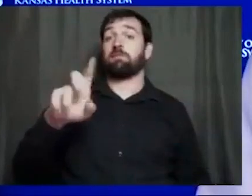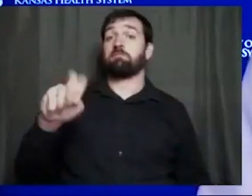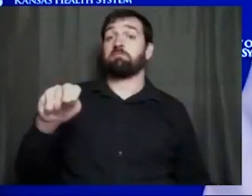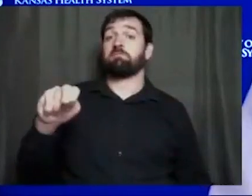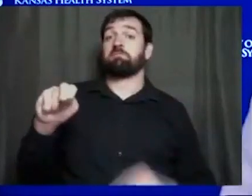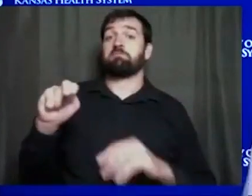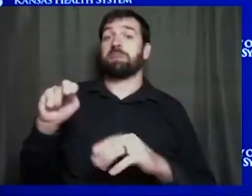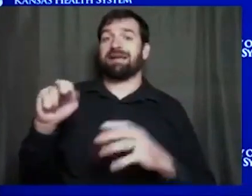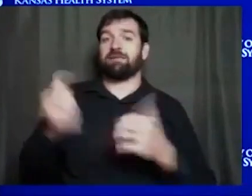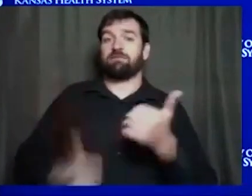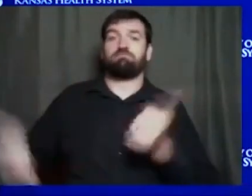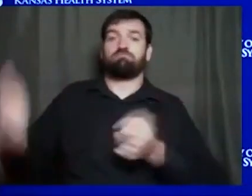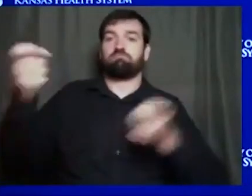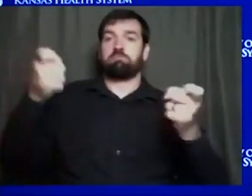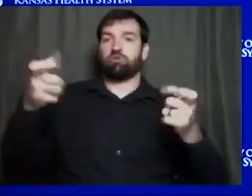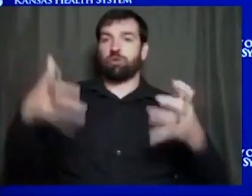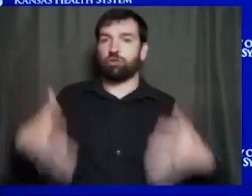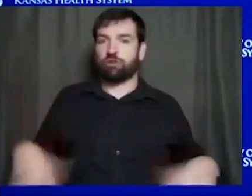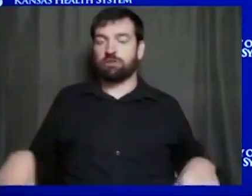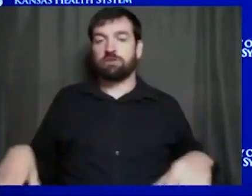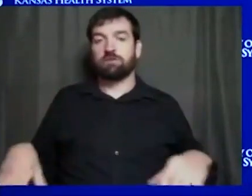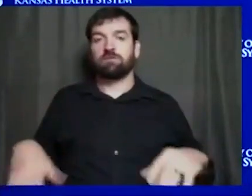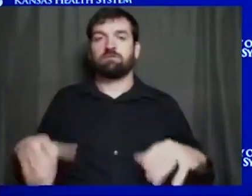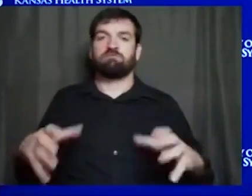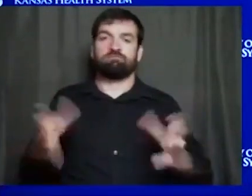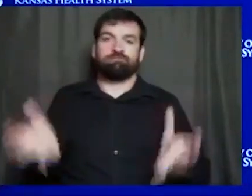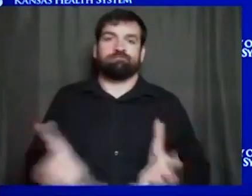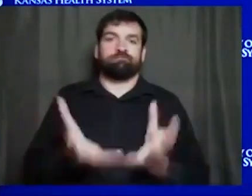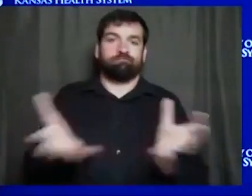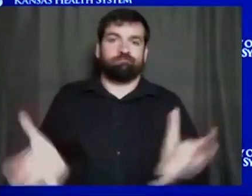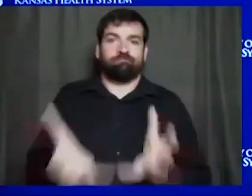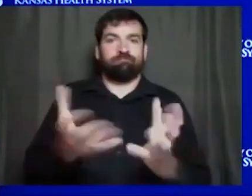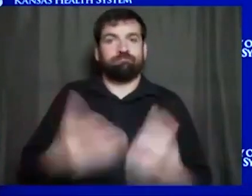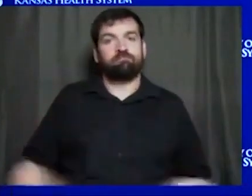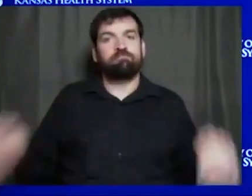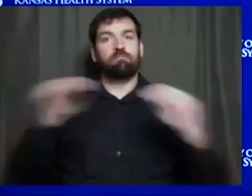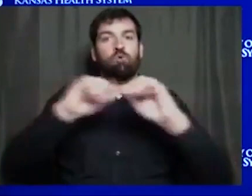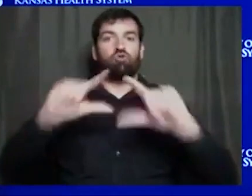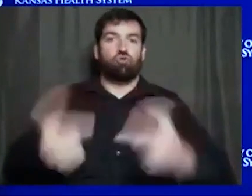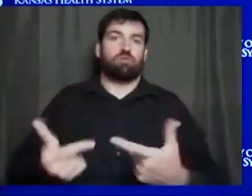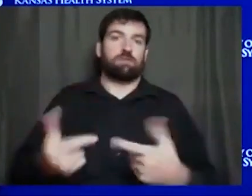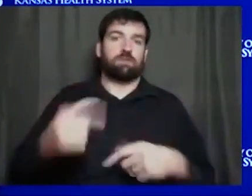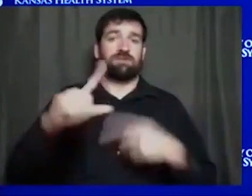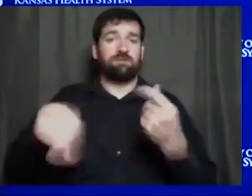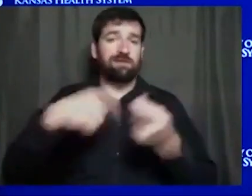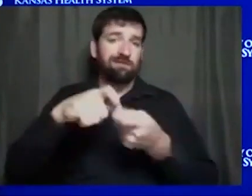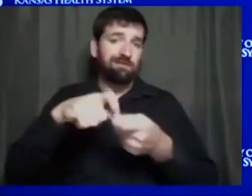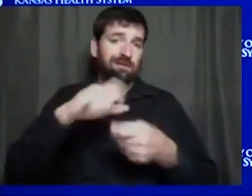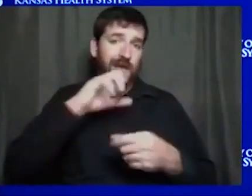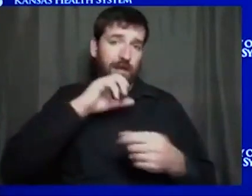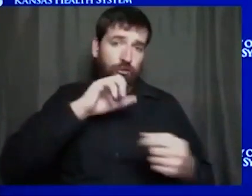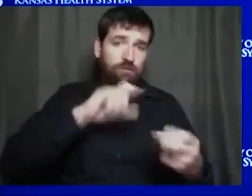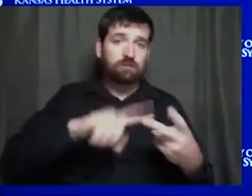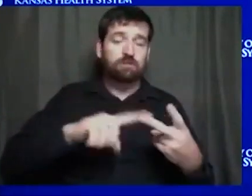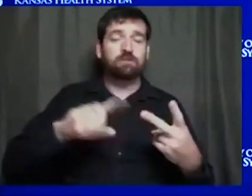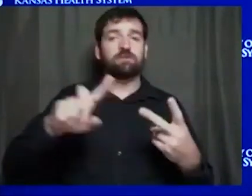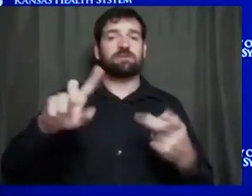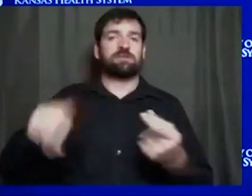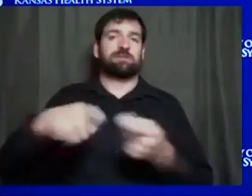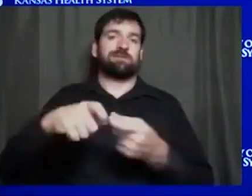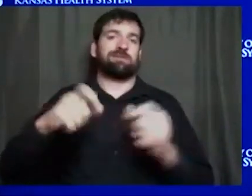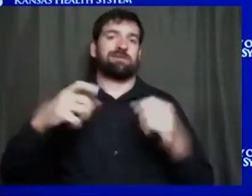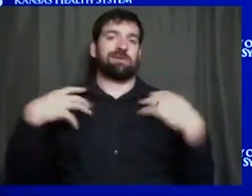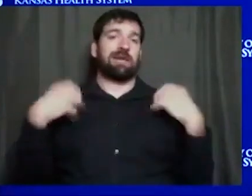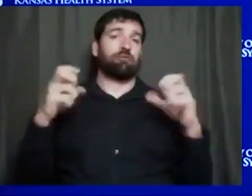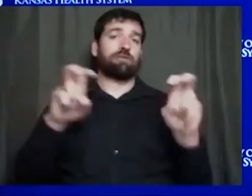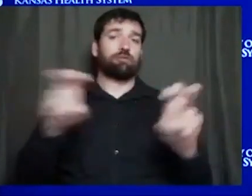for a lot more groups, whether it's certain age groups or people with certain conditions, to be getting additional